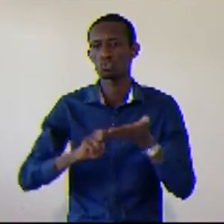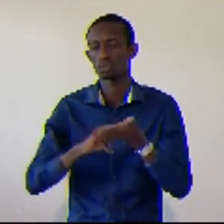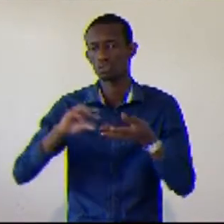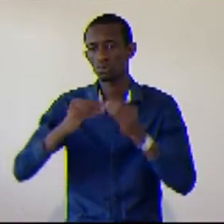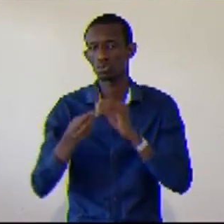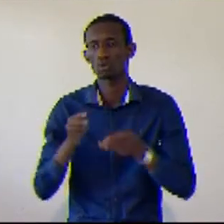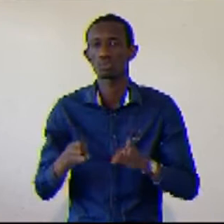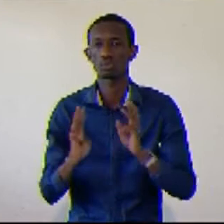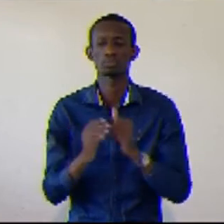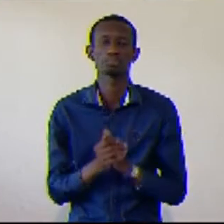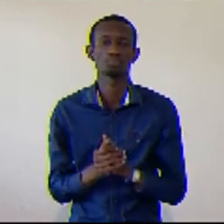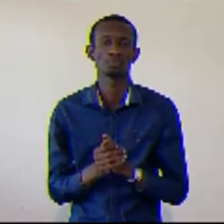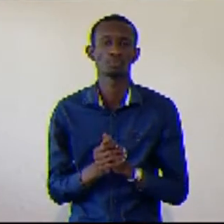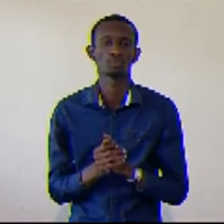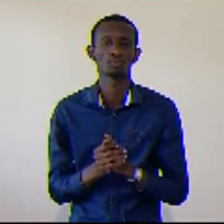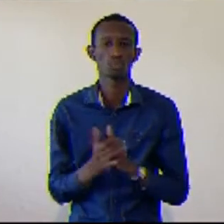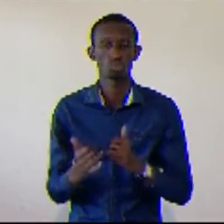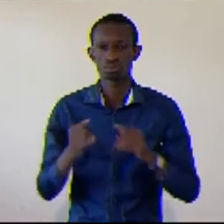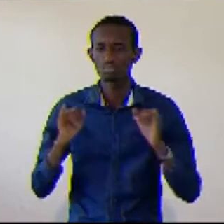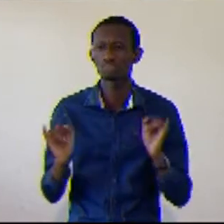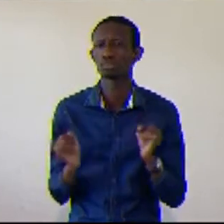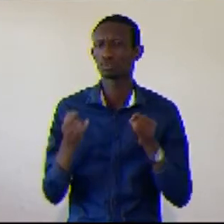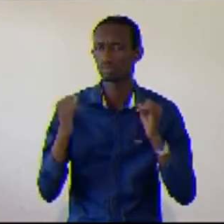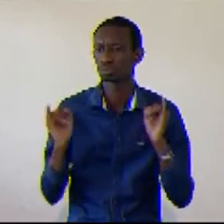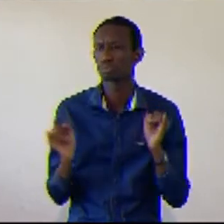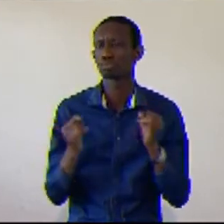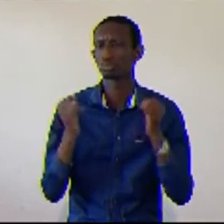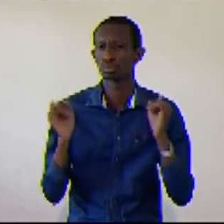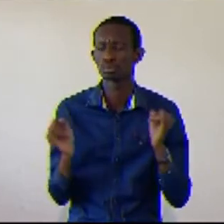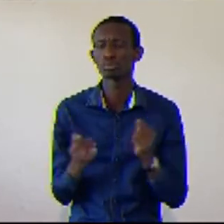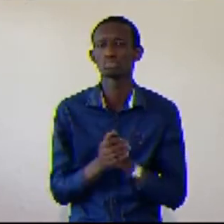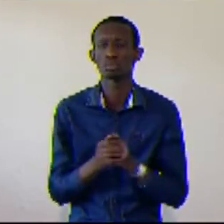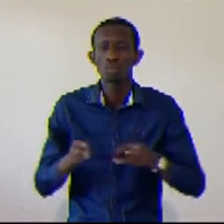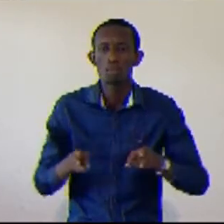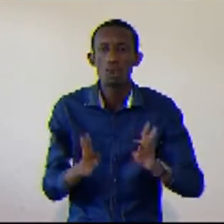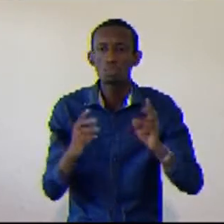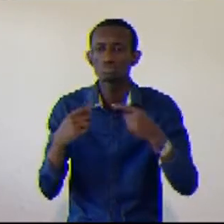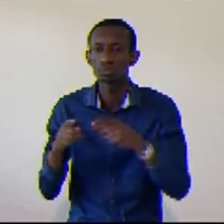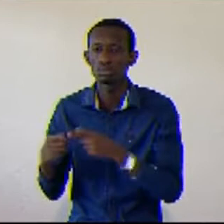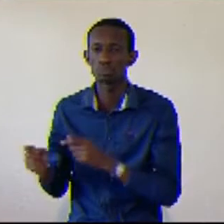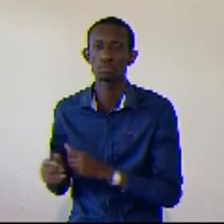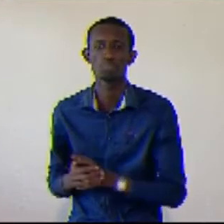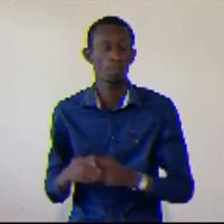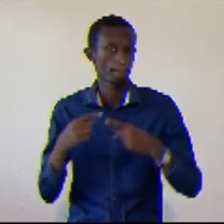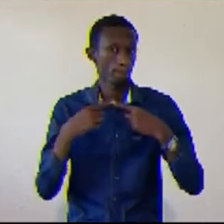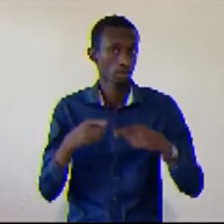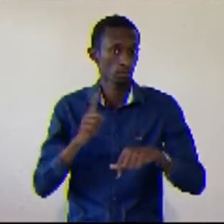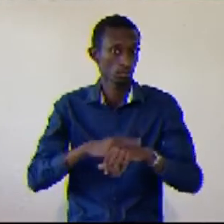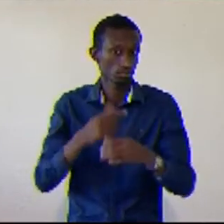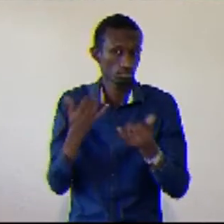So we are going to try different methods, but for this time, we have a new